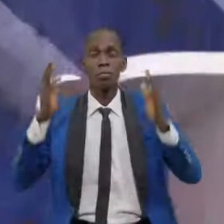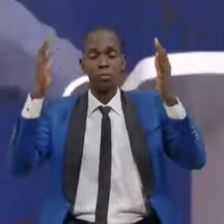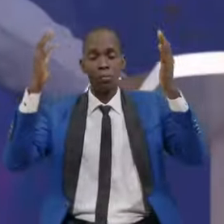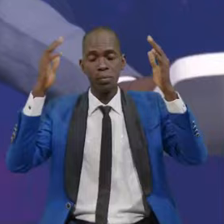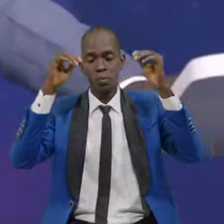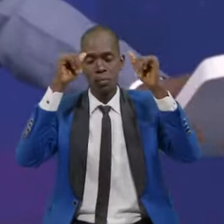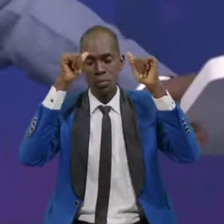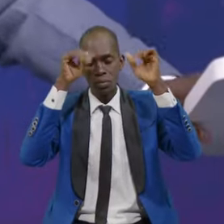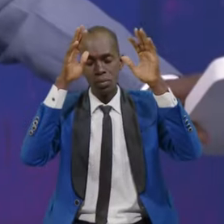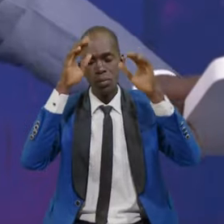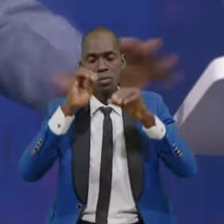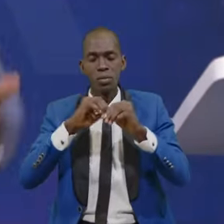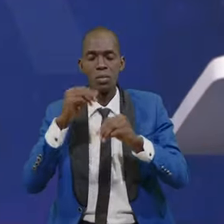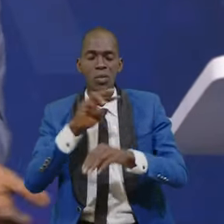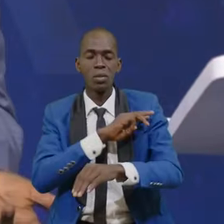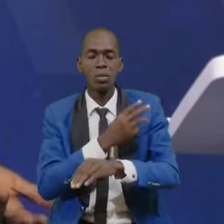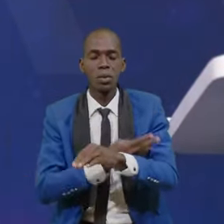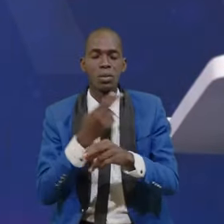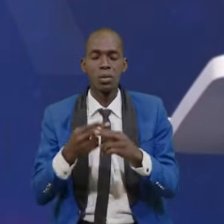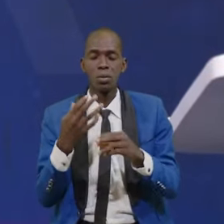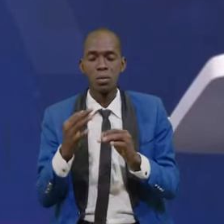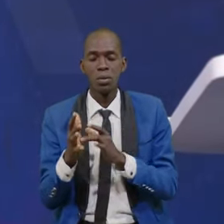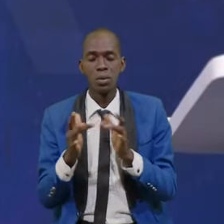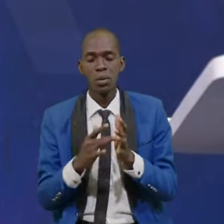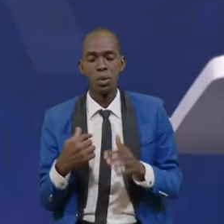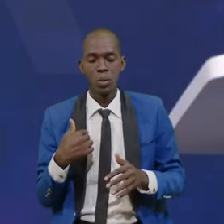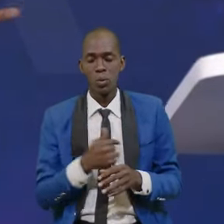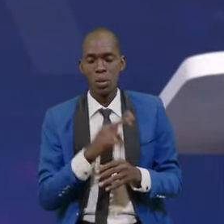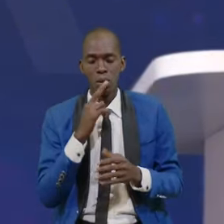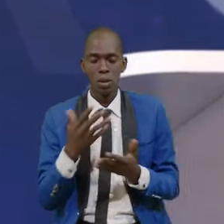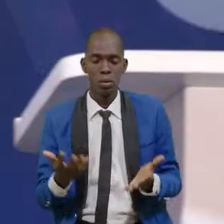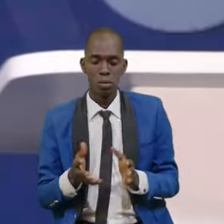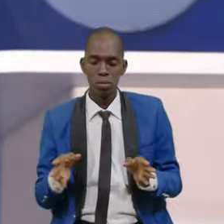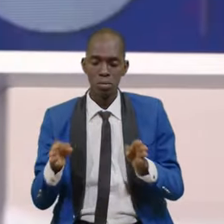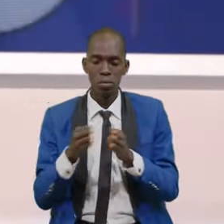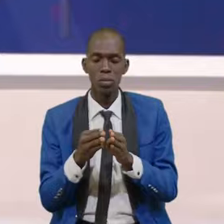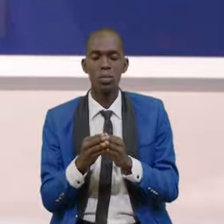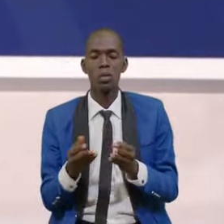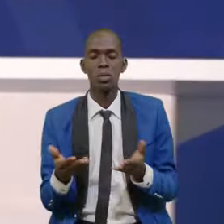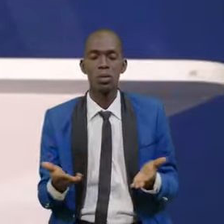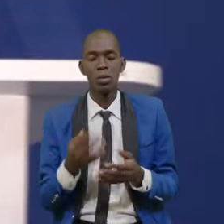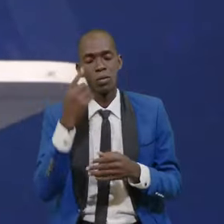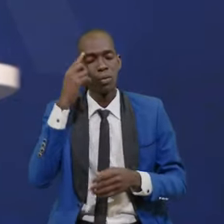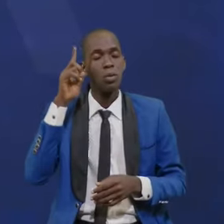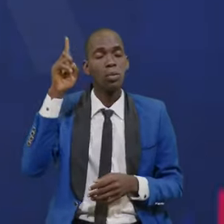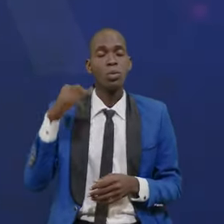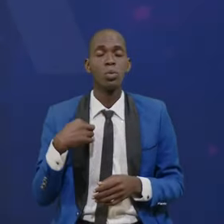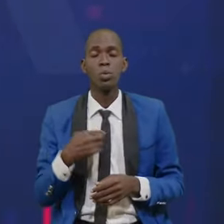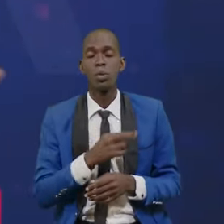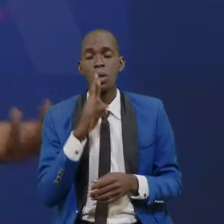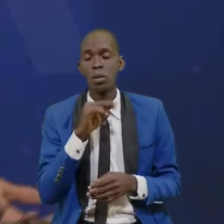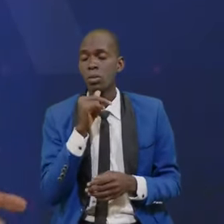Father, in the mighty name of Jesus, we're here gathered for you. We're not here to entertain ourselves,